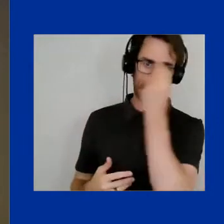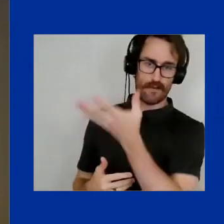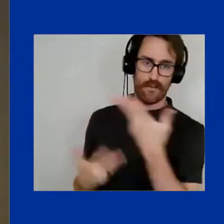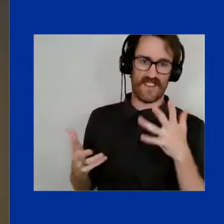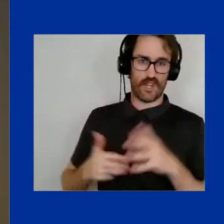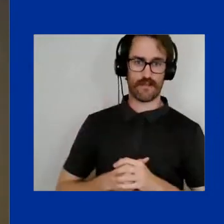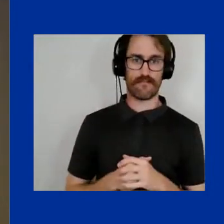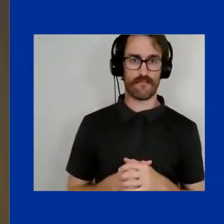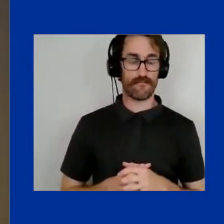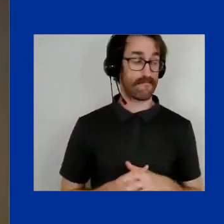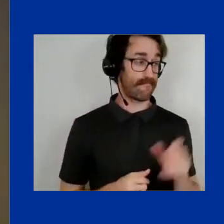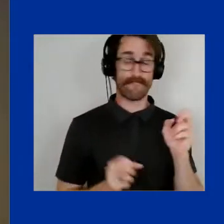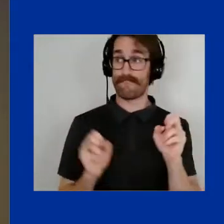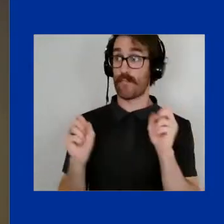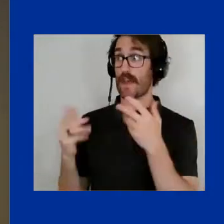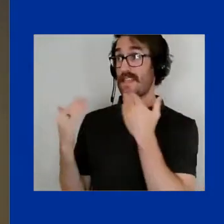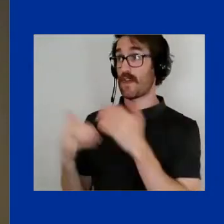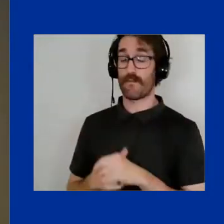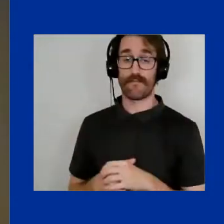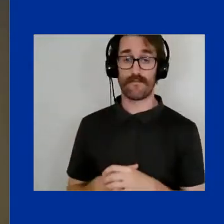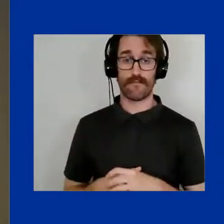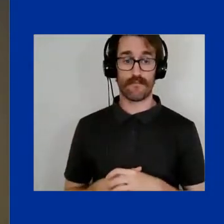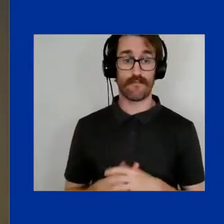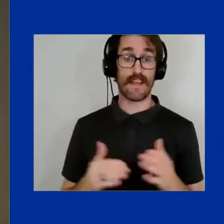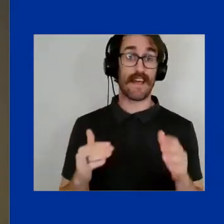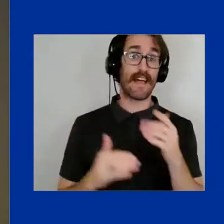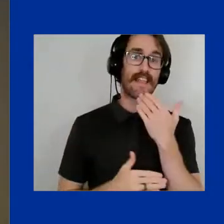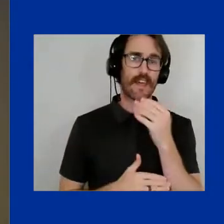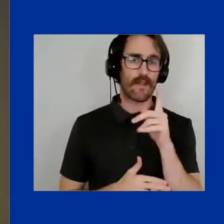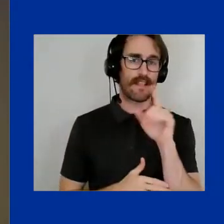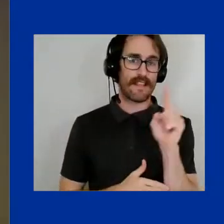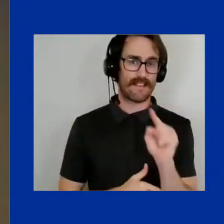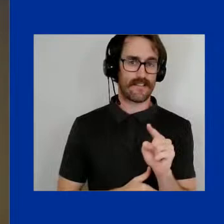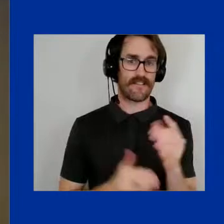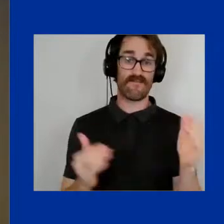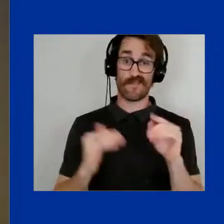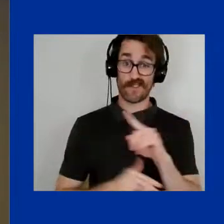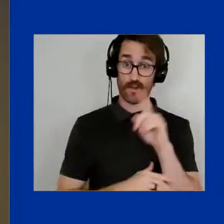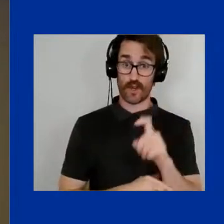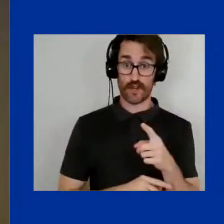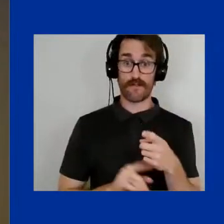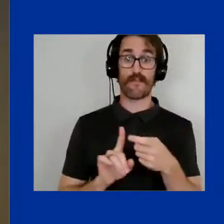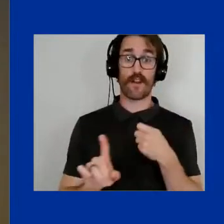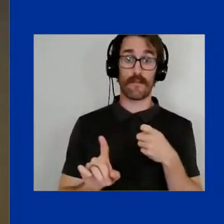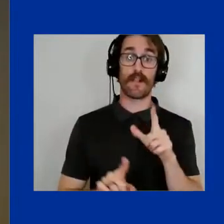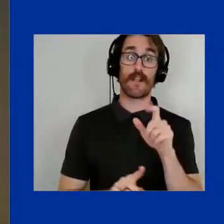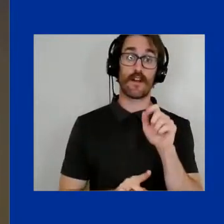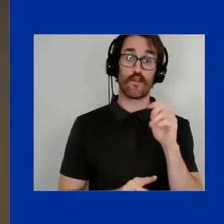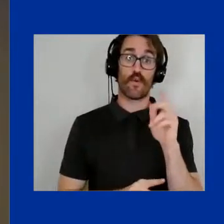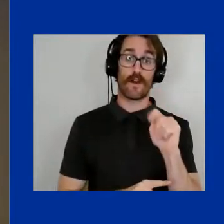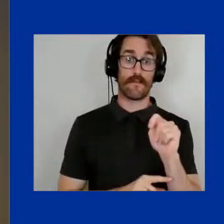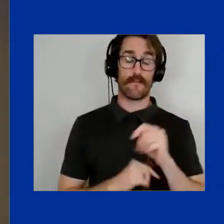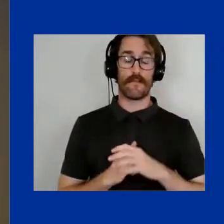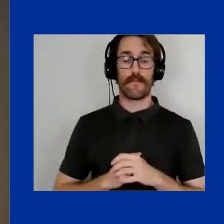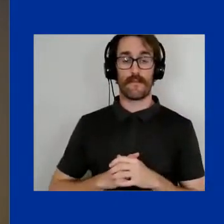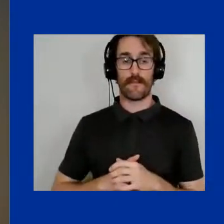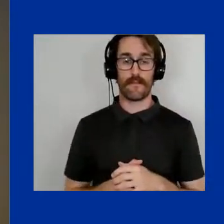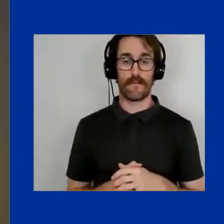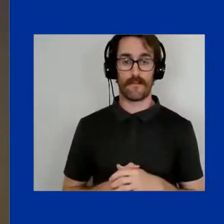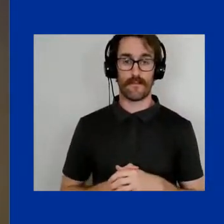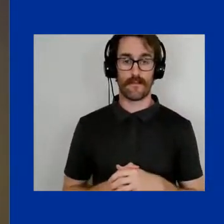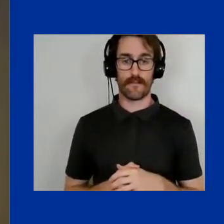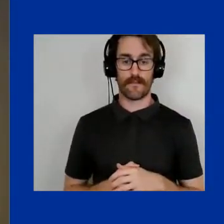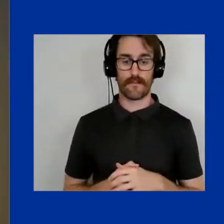Okay, thank you. Thank you, Liz. La prochaine question sera du journal Le Droit. Julien Paquette, c'est à vous.